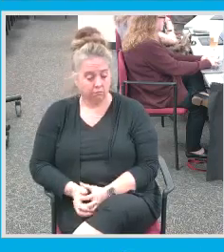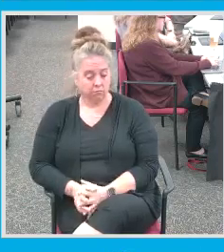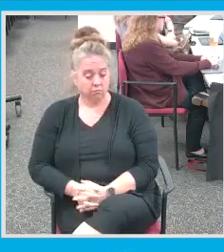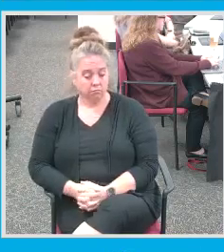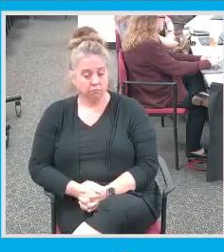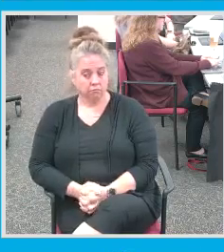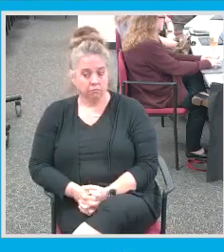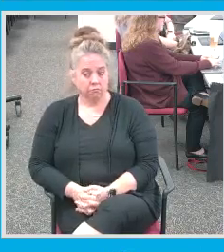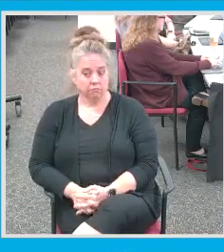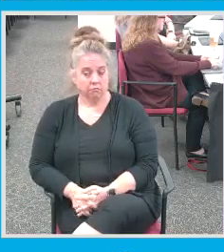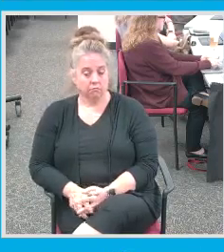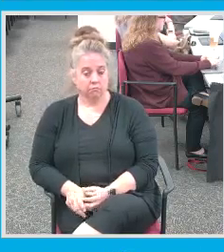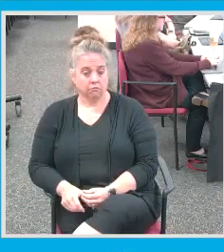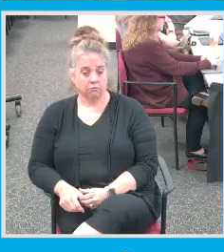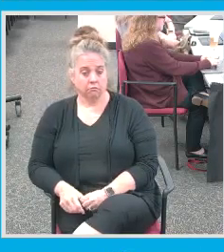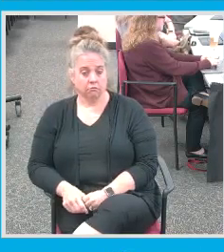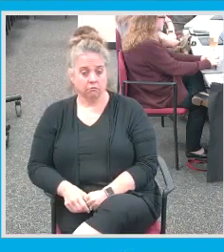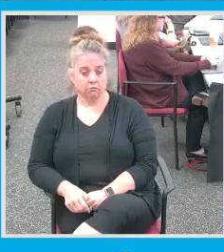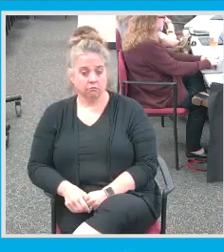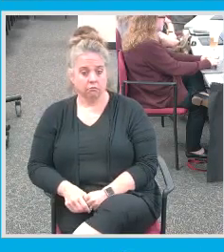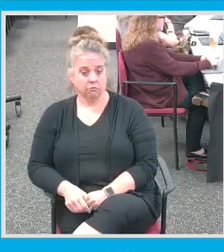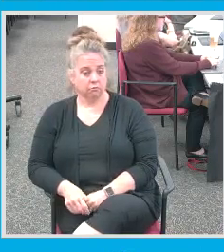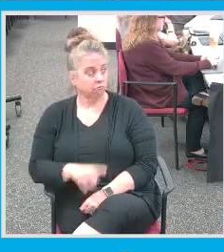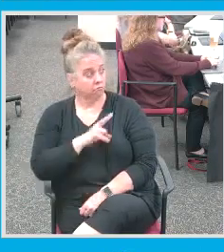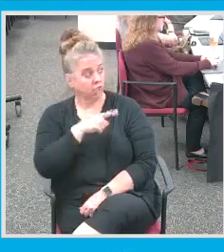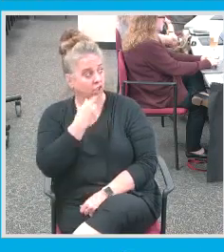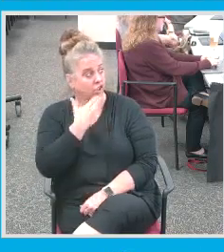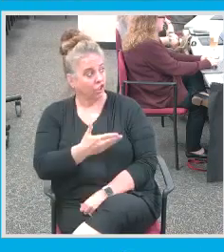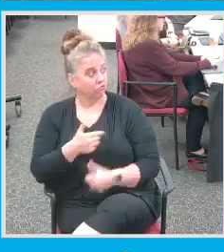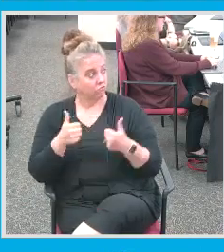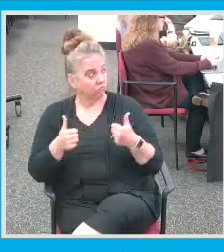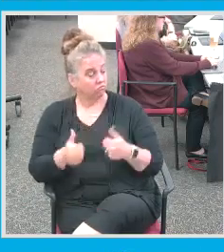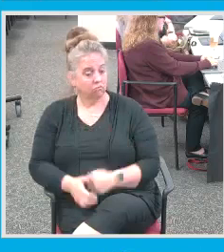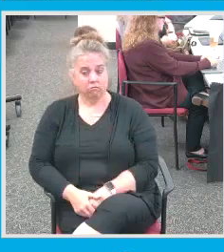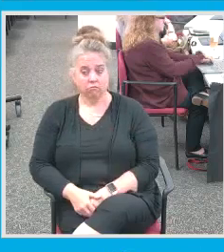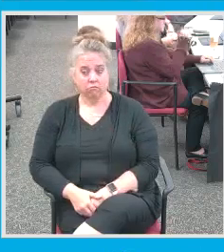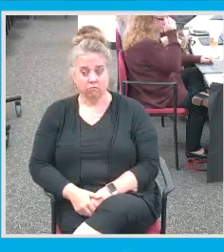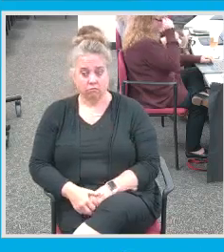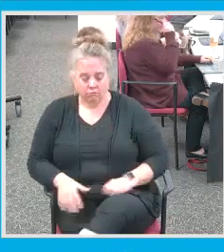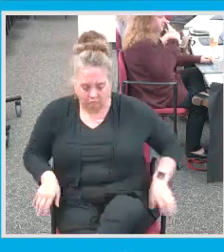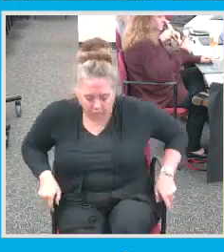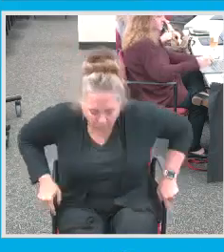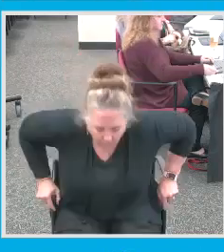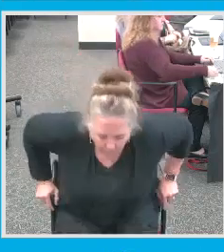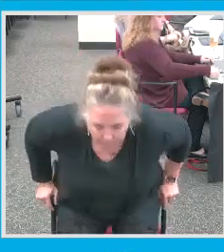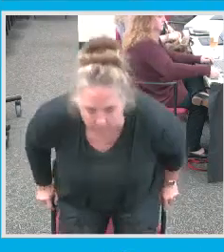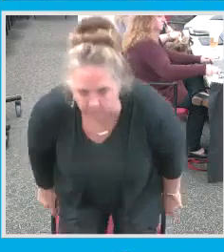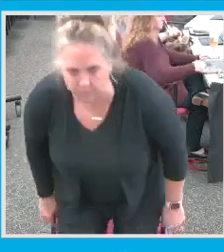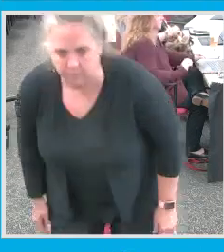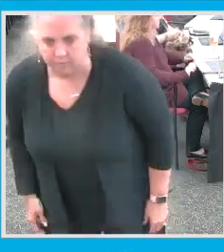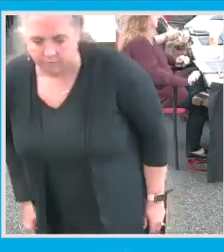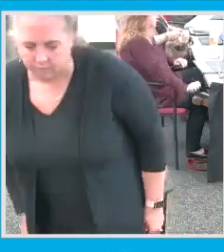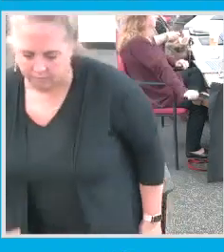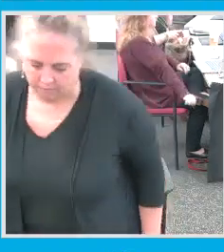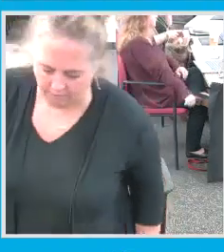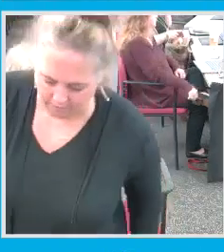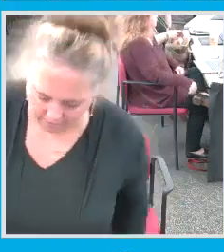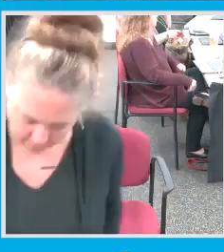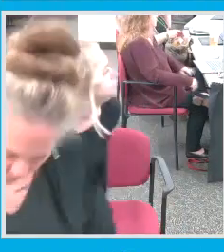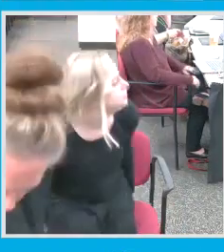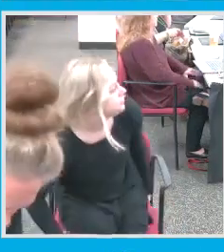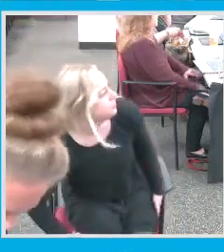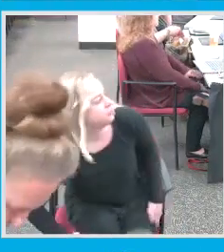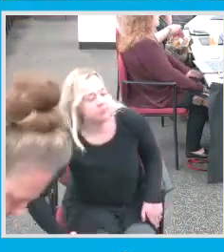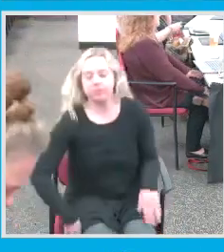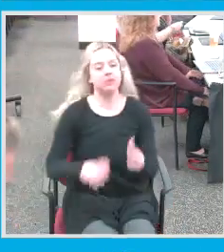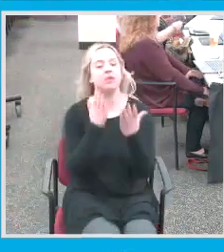I think it looks good. Thank you. Okay. Commissioner Bremner? No? Okay, well, thank you, Samantha. We appreciate that.